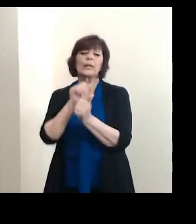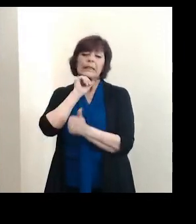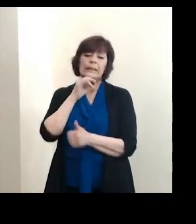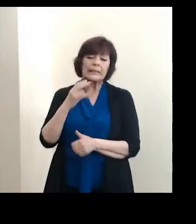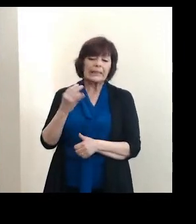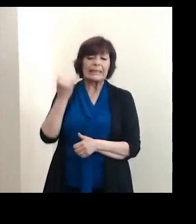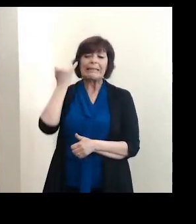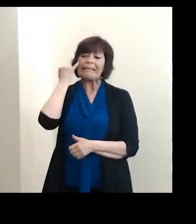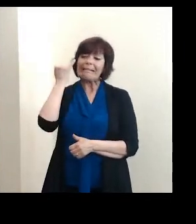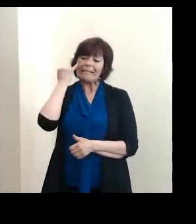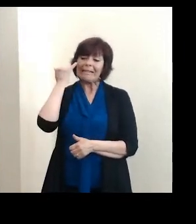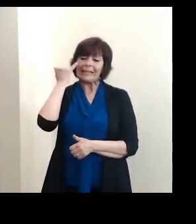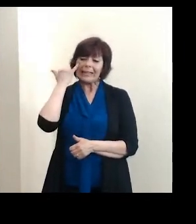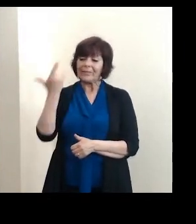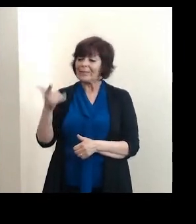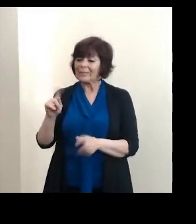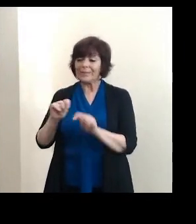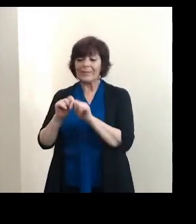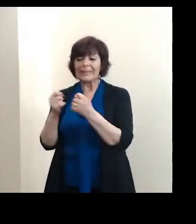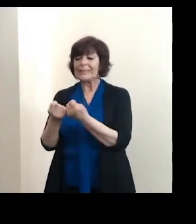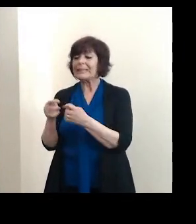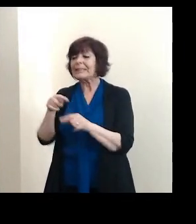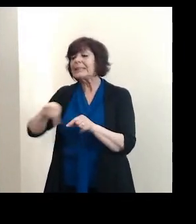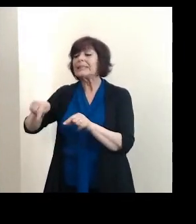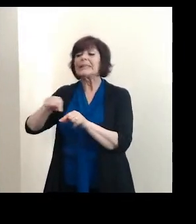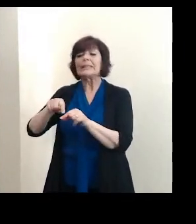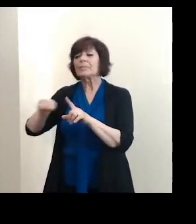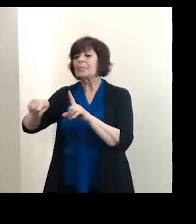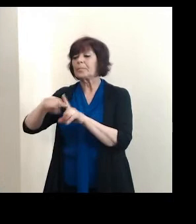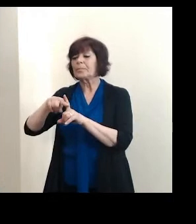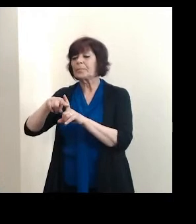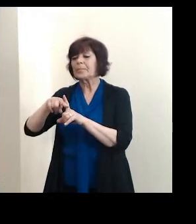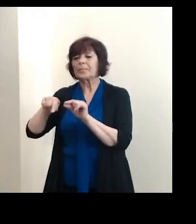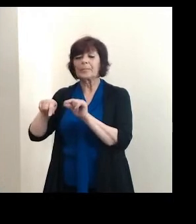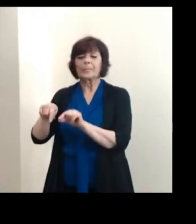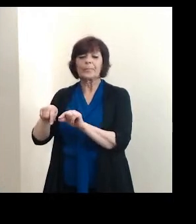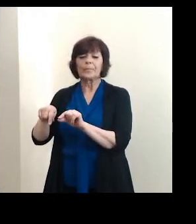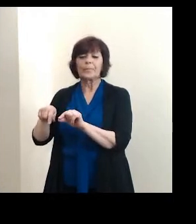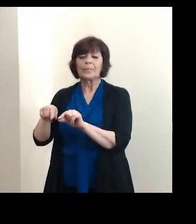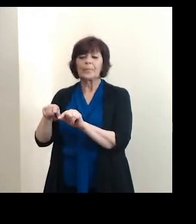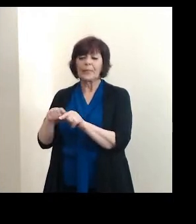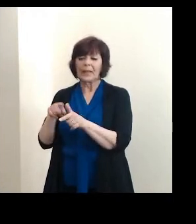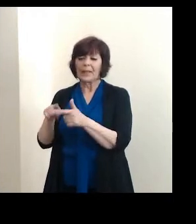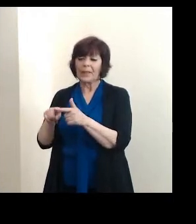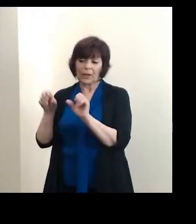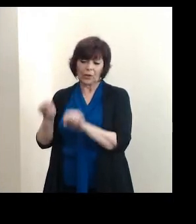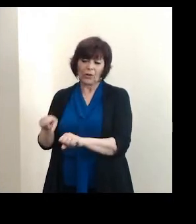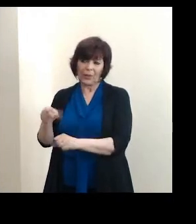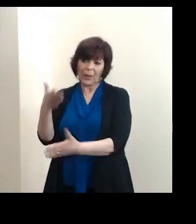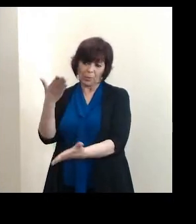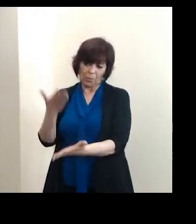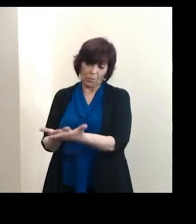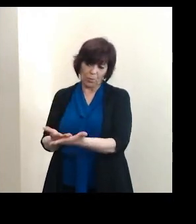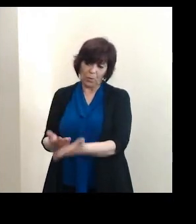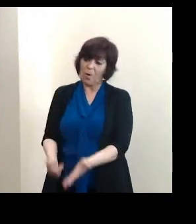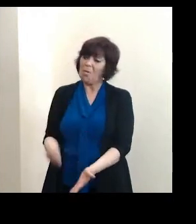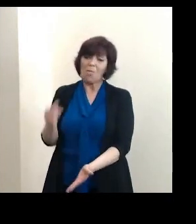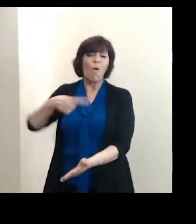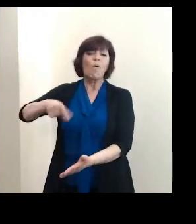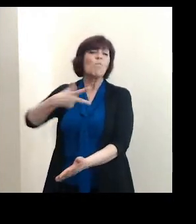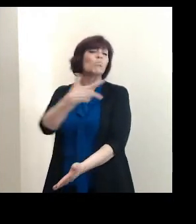is a case connected to one of those teams, and yet one of those teams at some point would then be able to prove that most of the team is